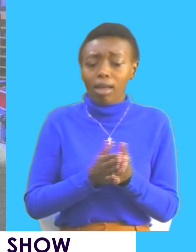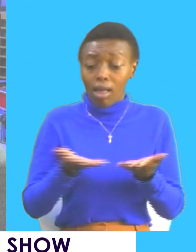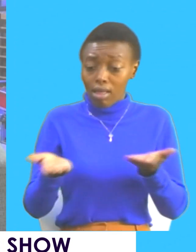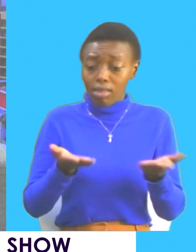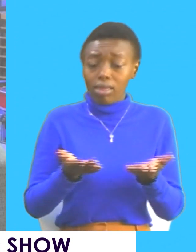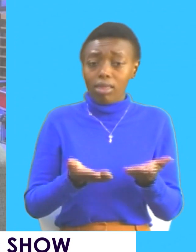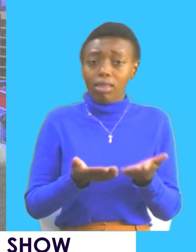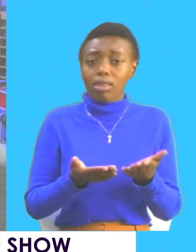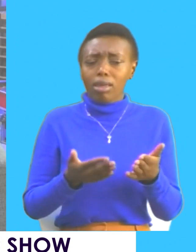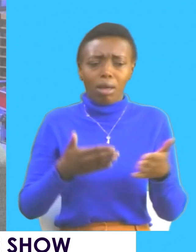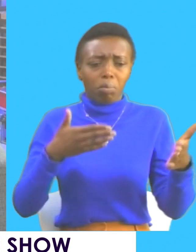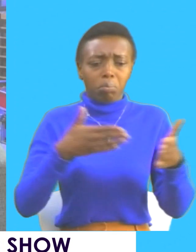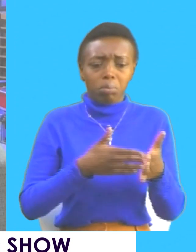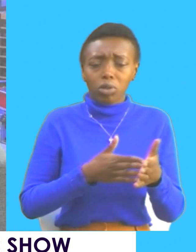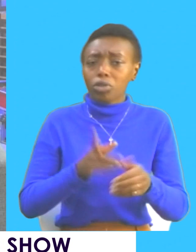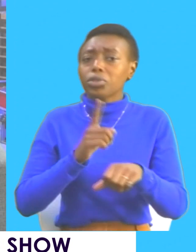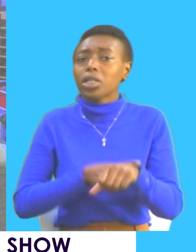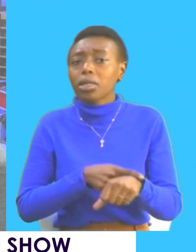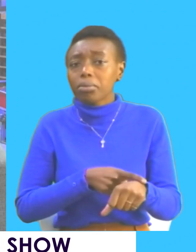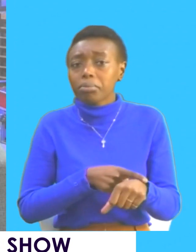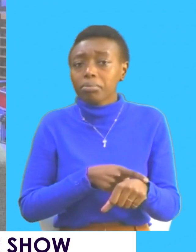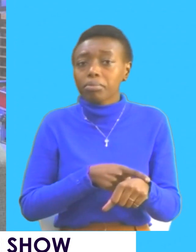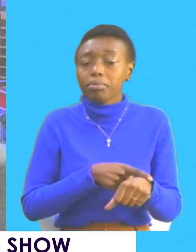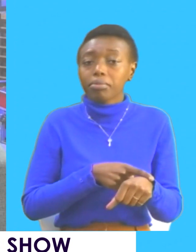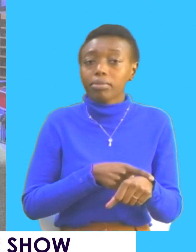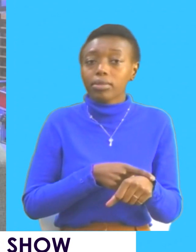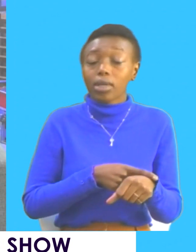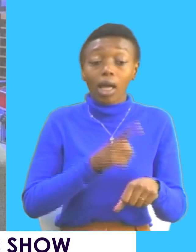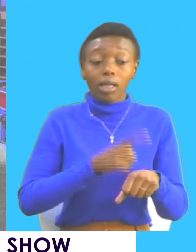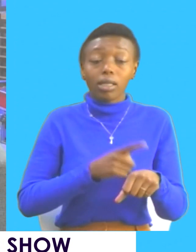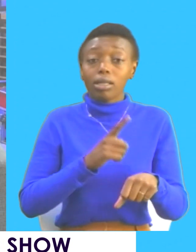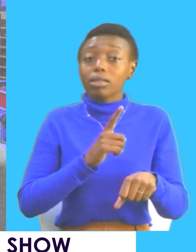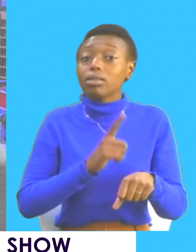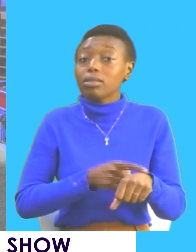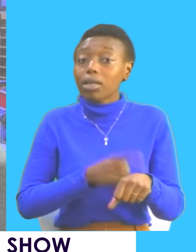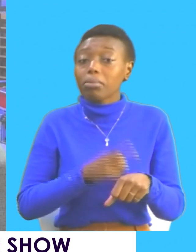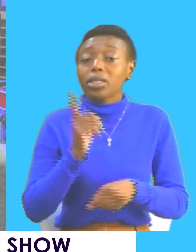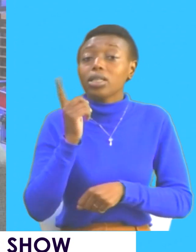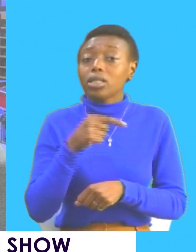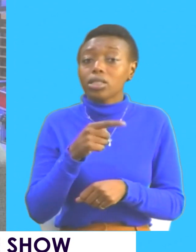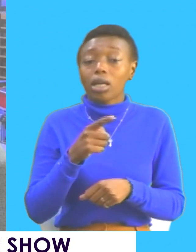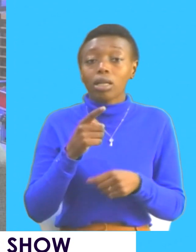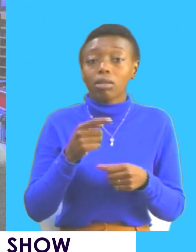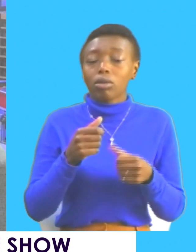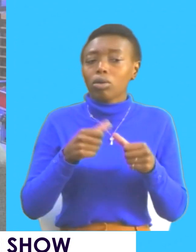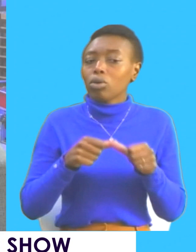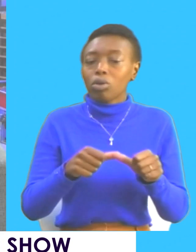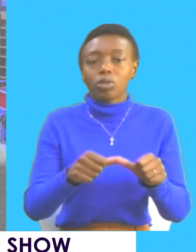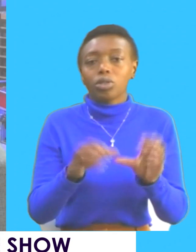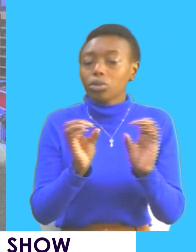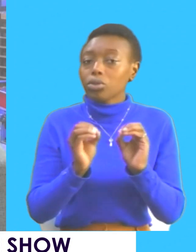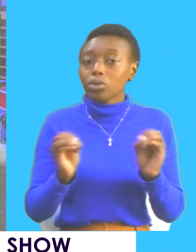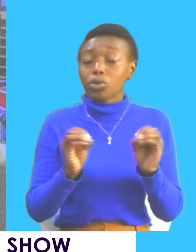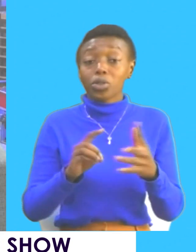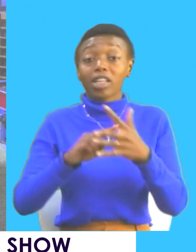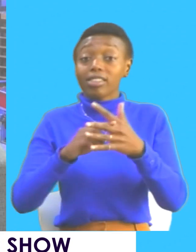time. Time can be overcome. Yes, when you lose time, you will never gain it again. But you can start at 80. You